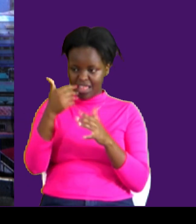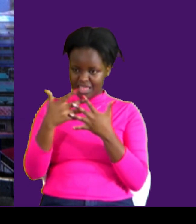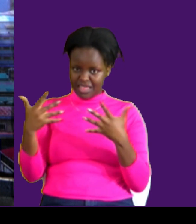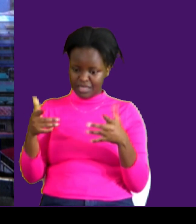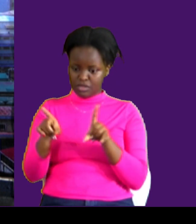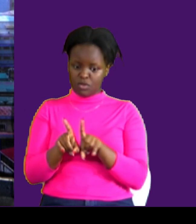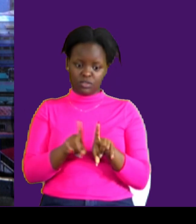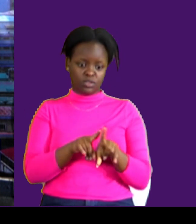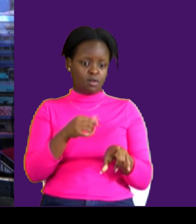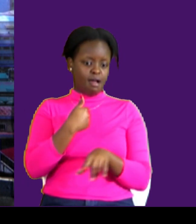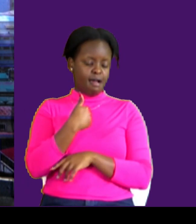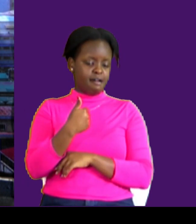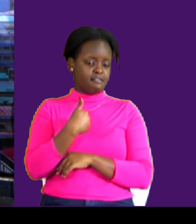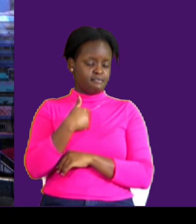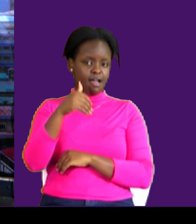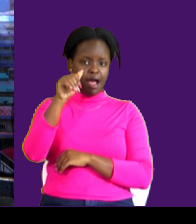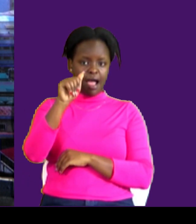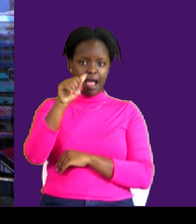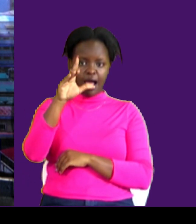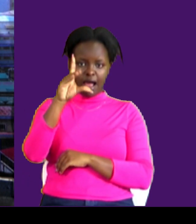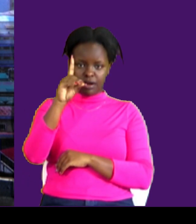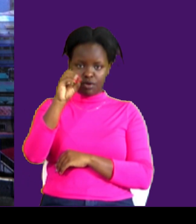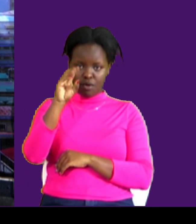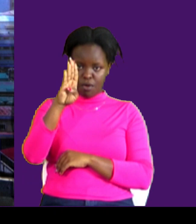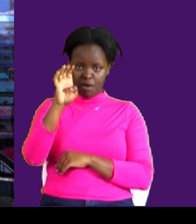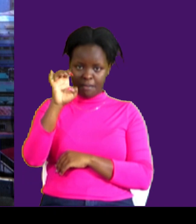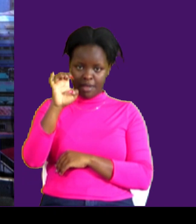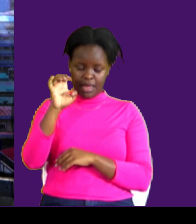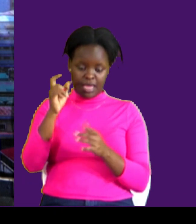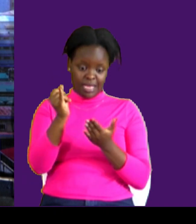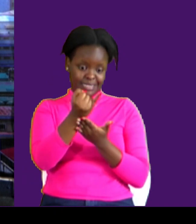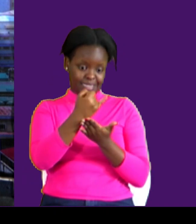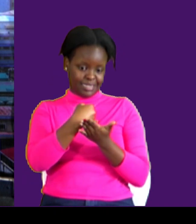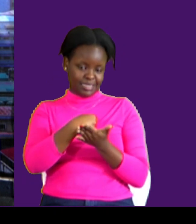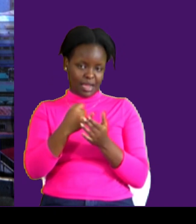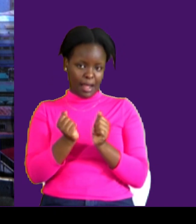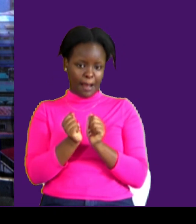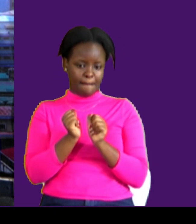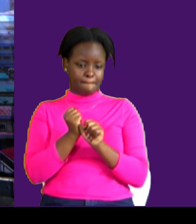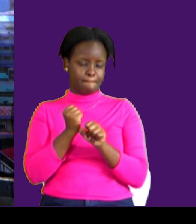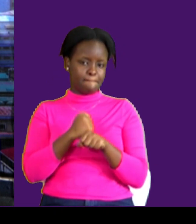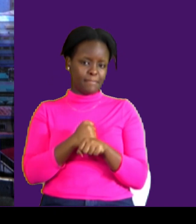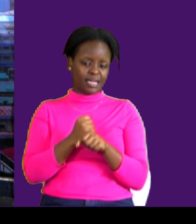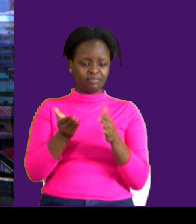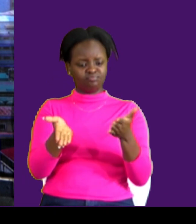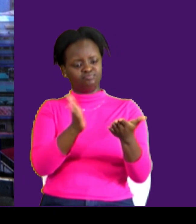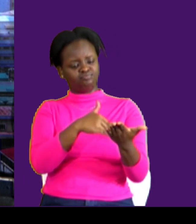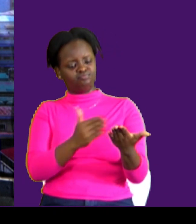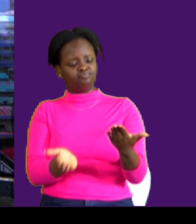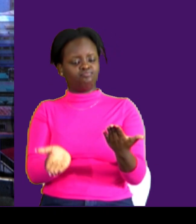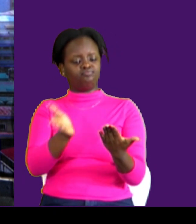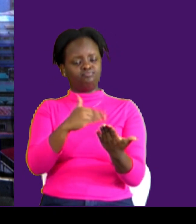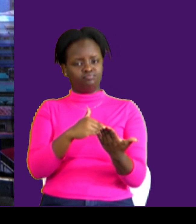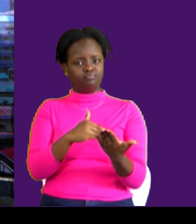also have Adobe InDesign. This one is used to make these magazines or